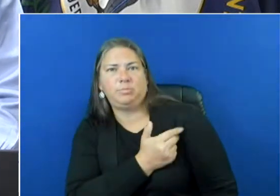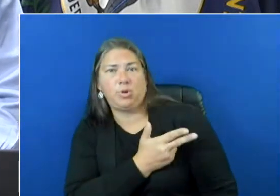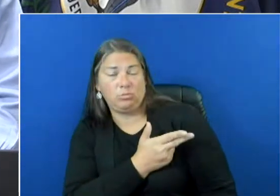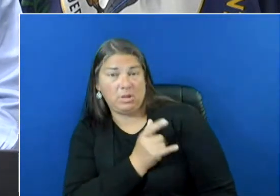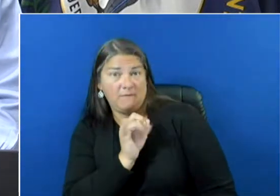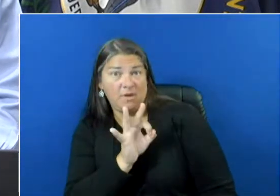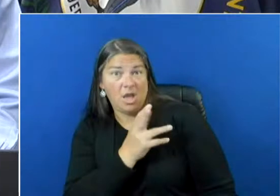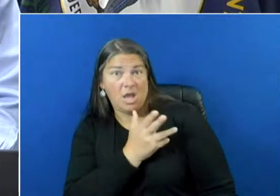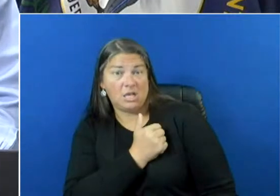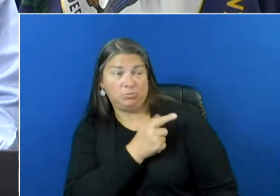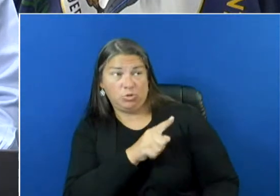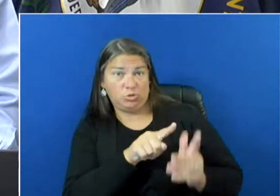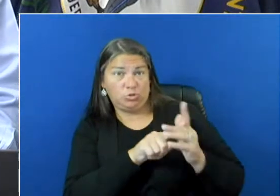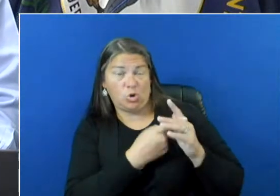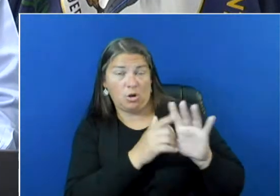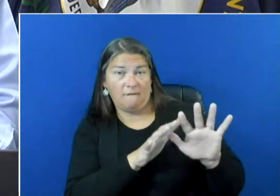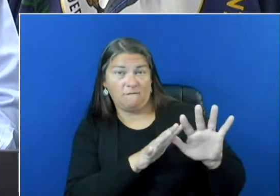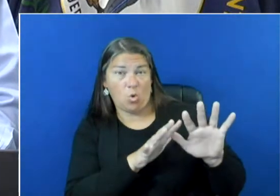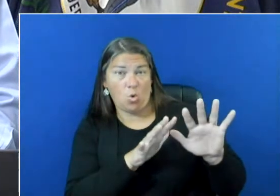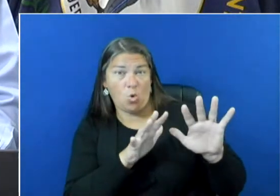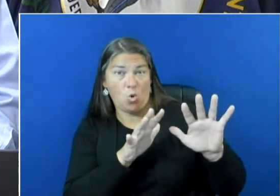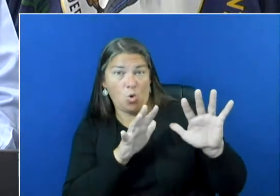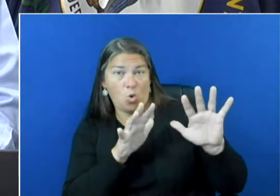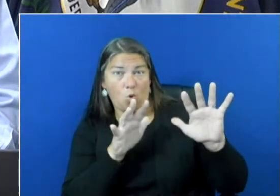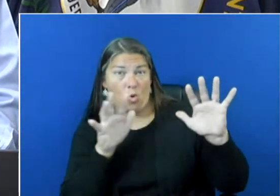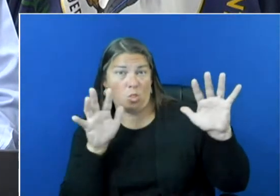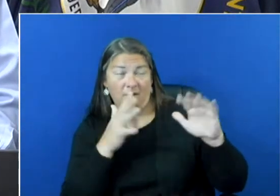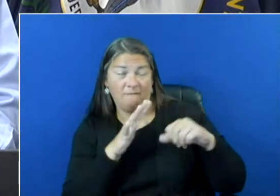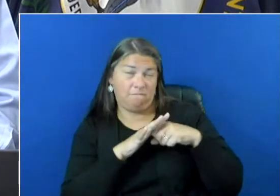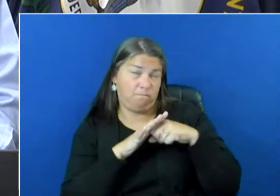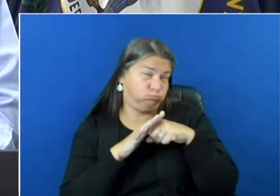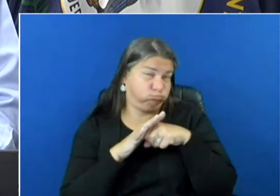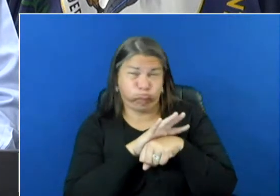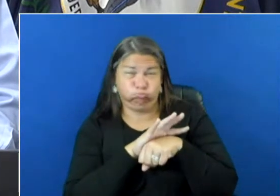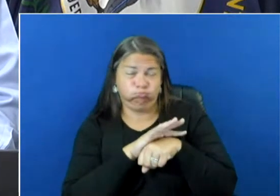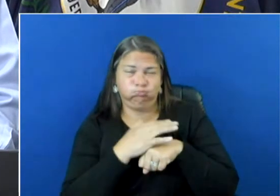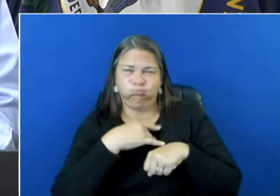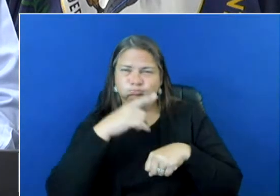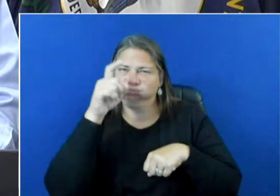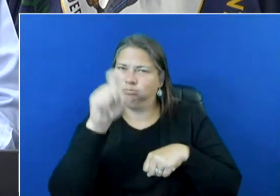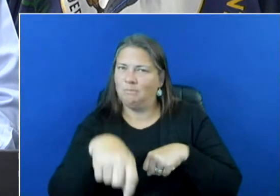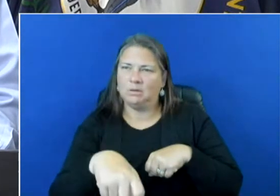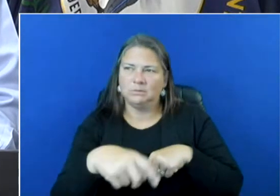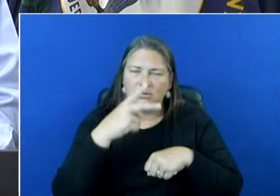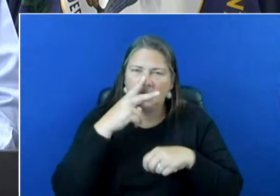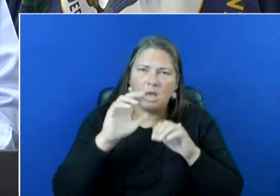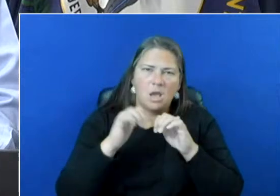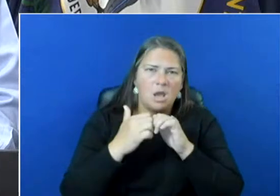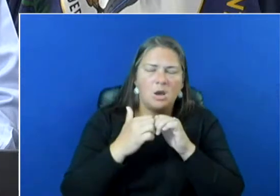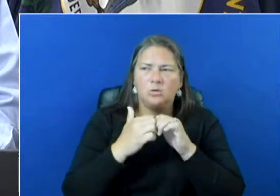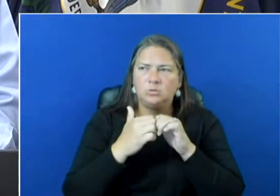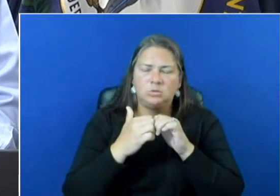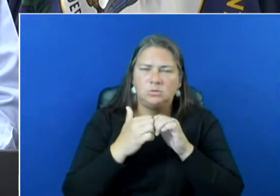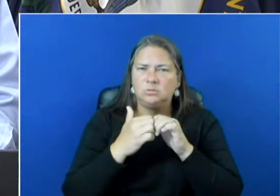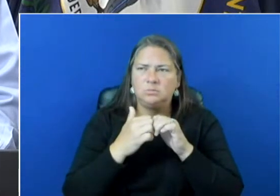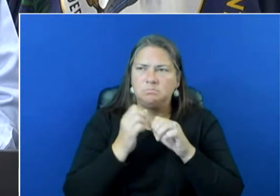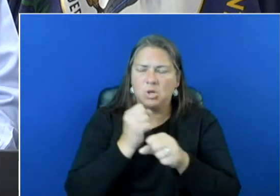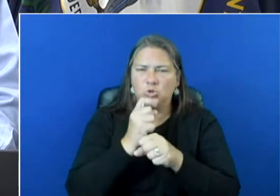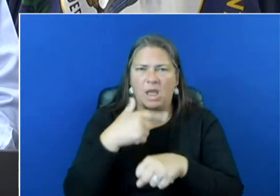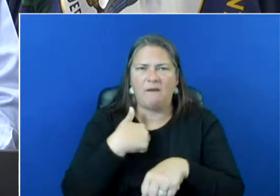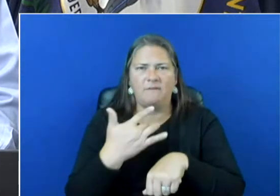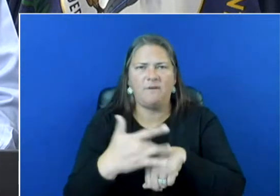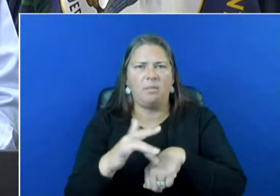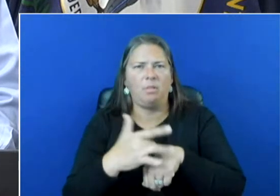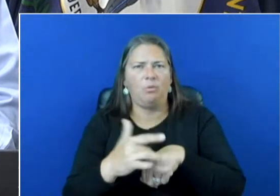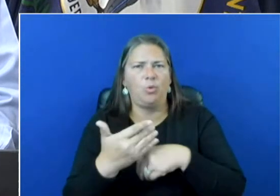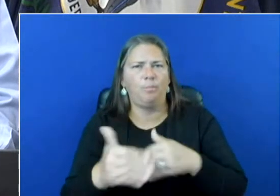start filling to the brim, then we have to look at steps to make sure that there is room. Because could you